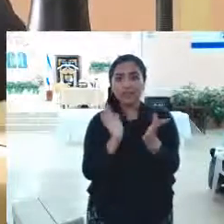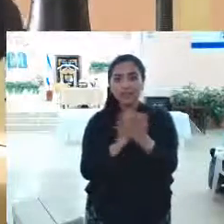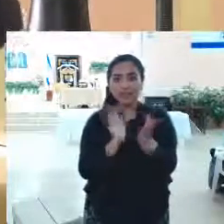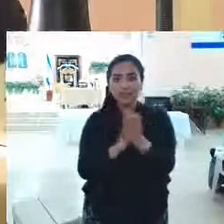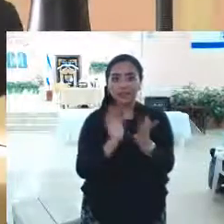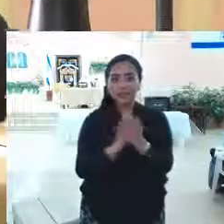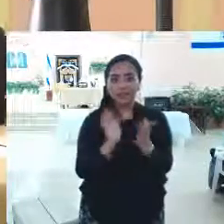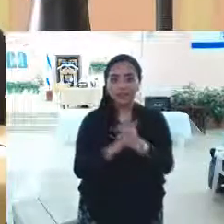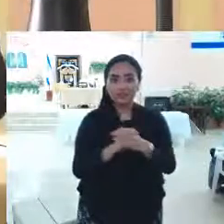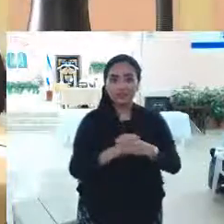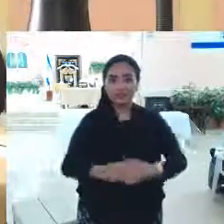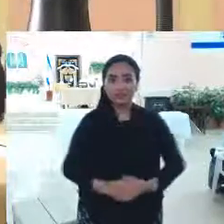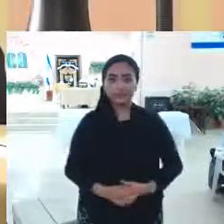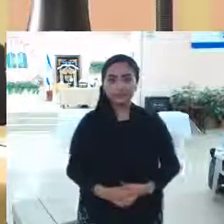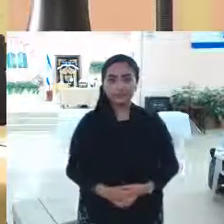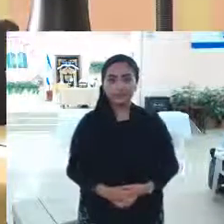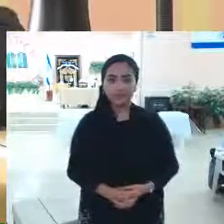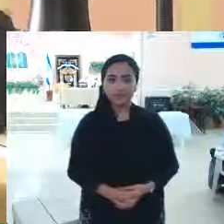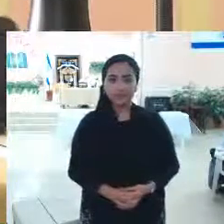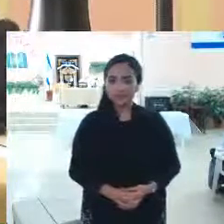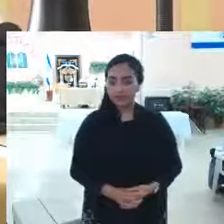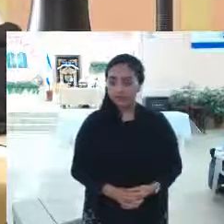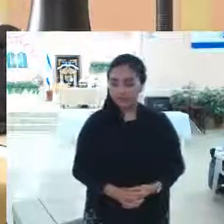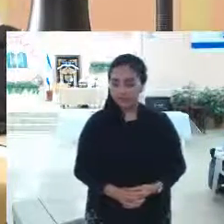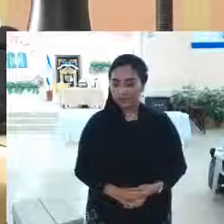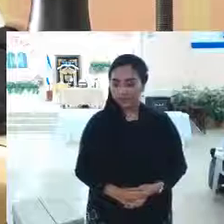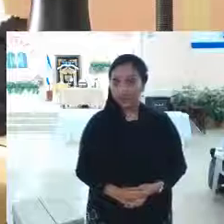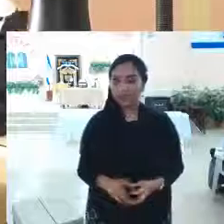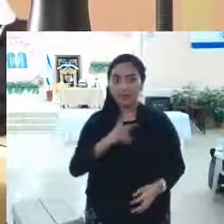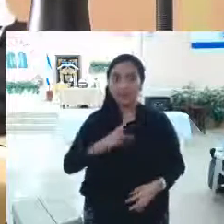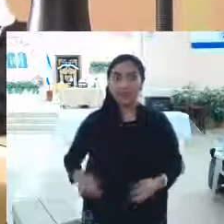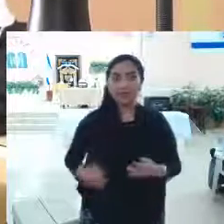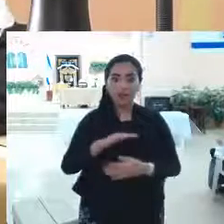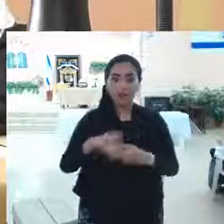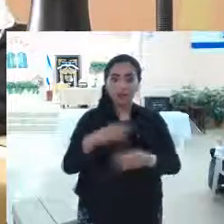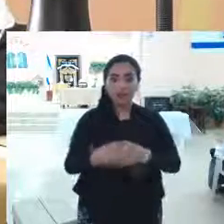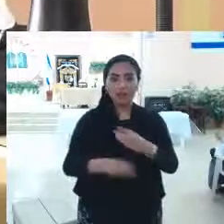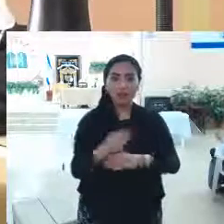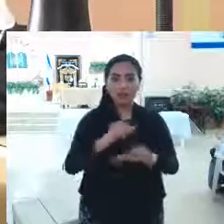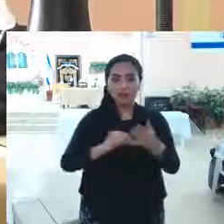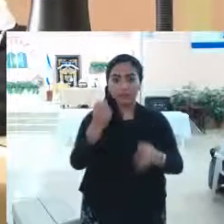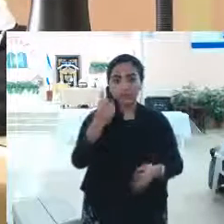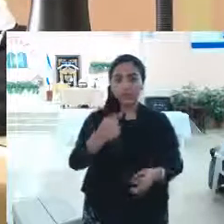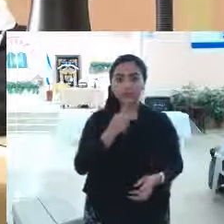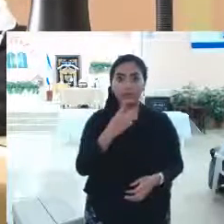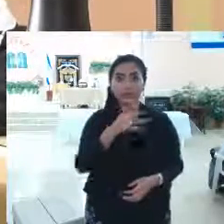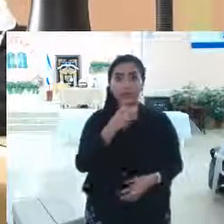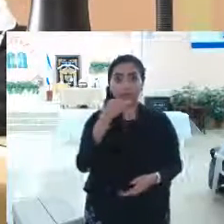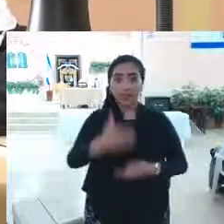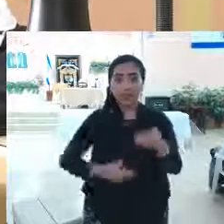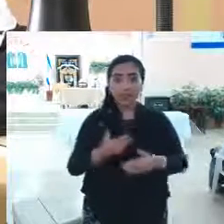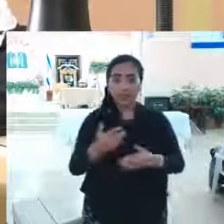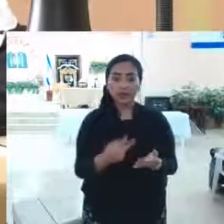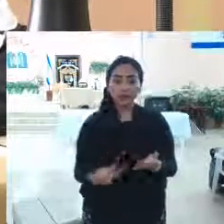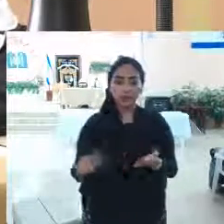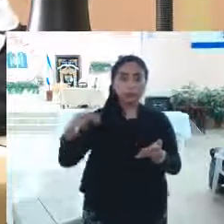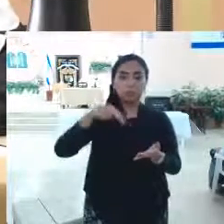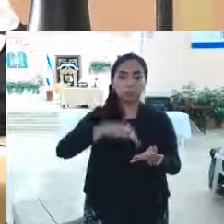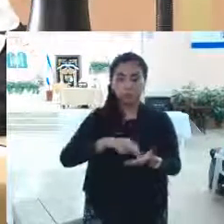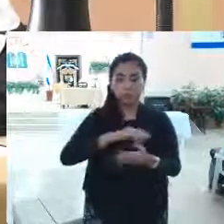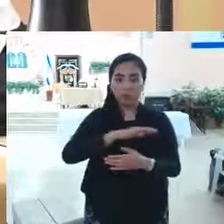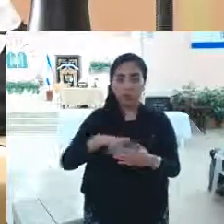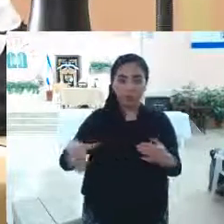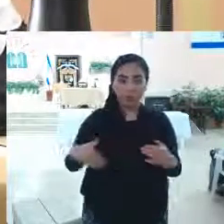Y ya vimos que And es, we already saw puede that ser en toda la it tierra. could be in the whole earth. Dice el verso 12. Verse 12 says, Entonces se levantaron los hijos Mahad,